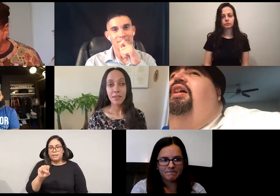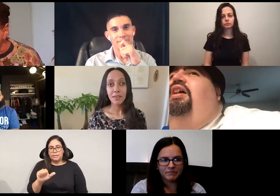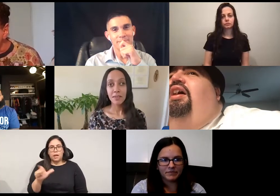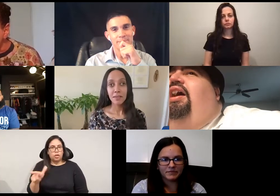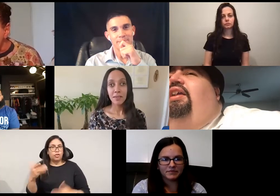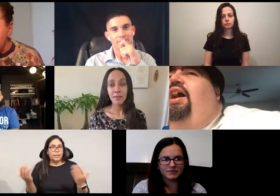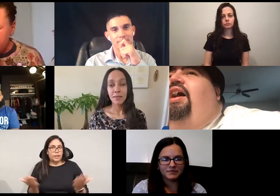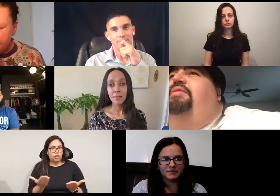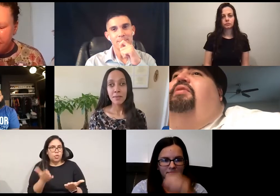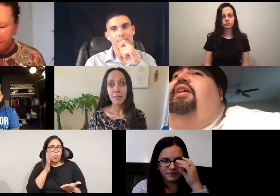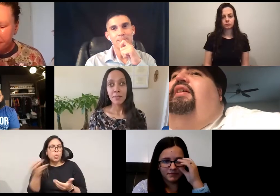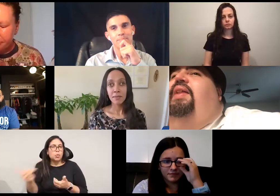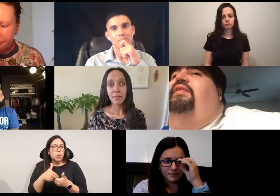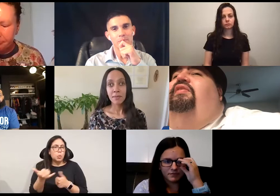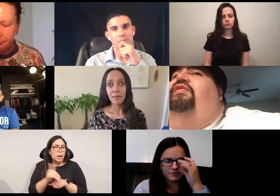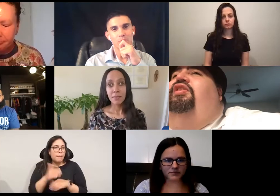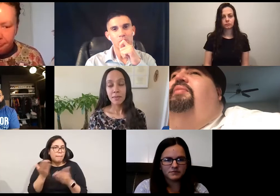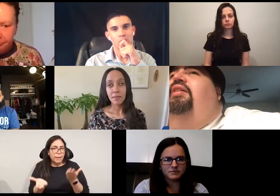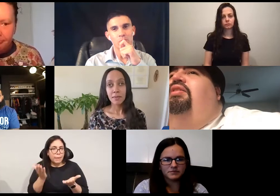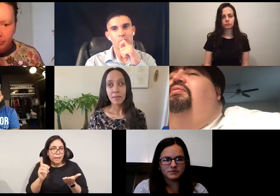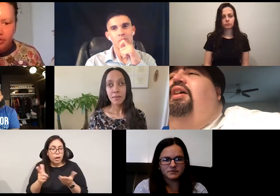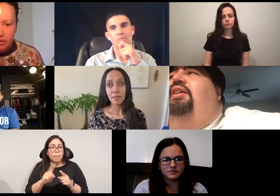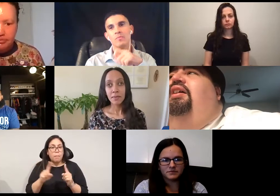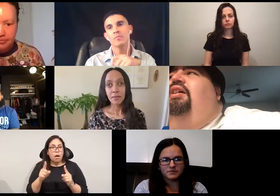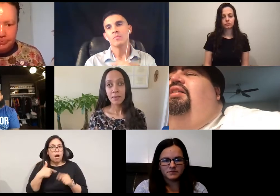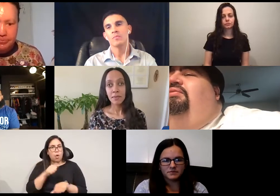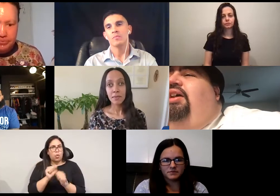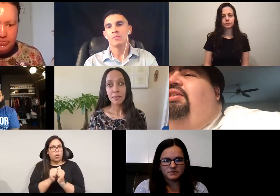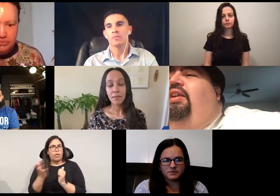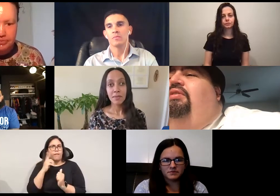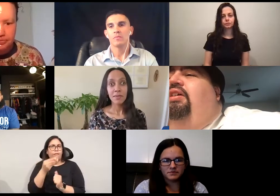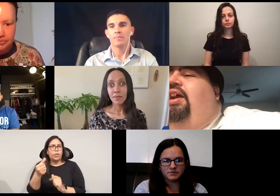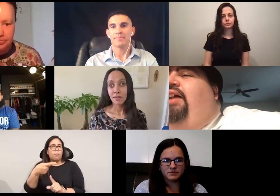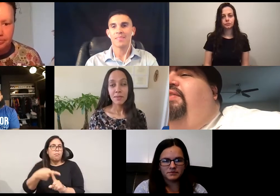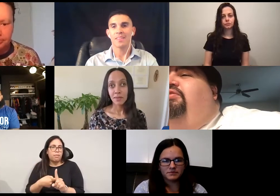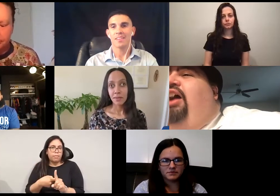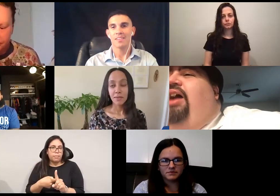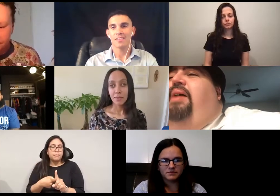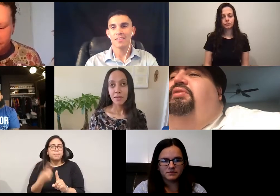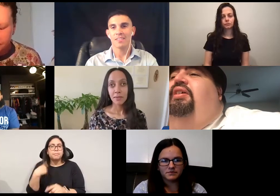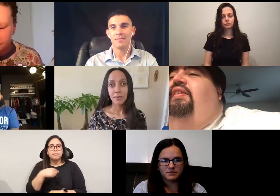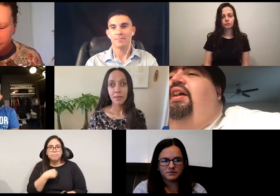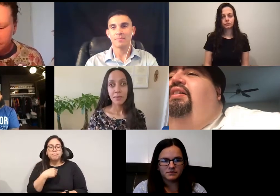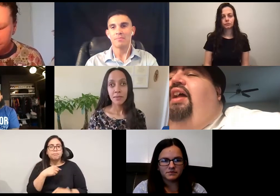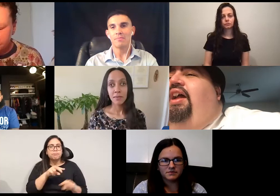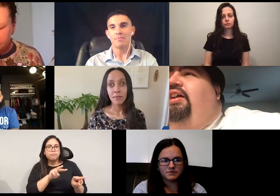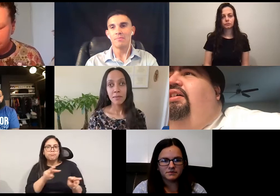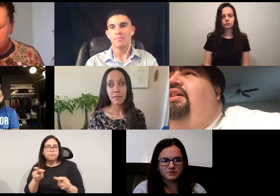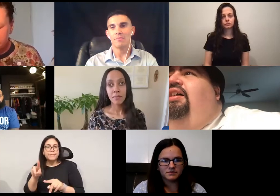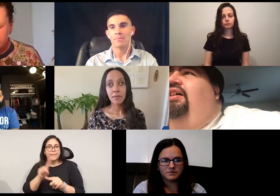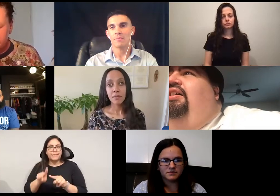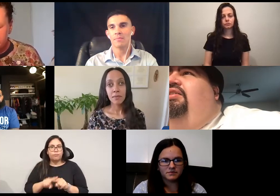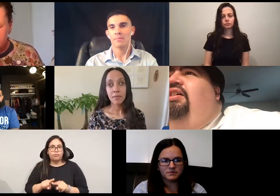audience, and I had been working together for a few months when we had started looking at different job opportunities.